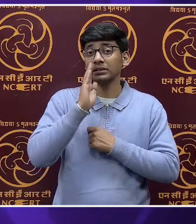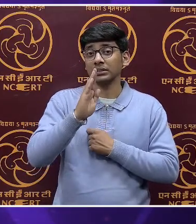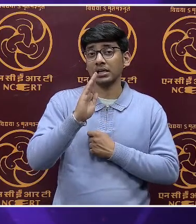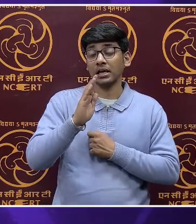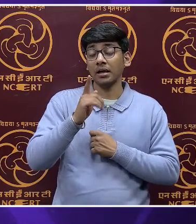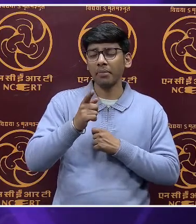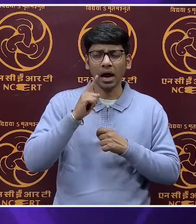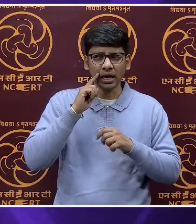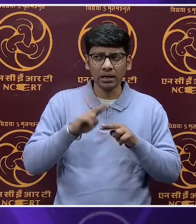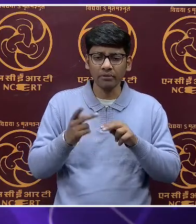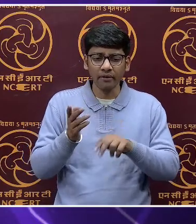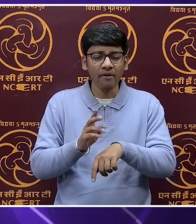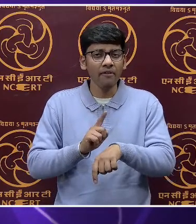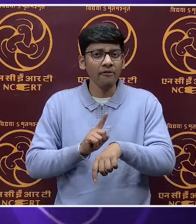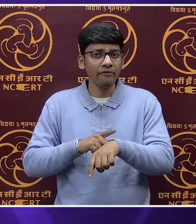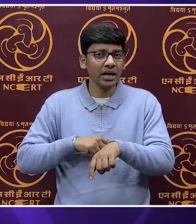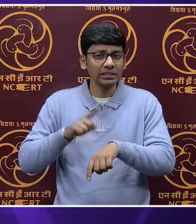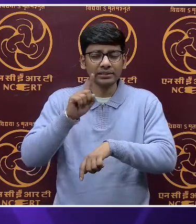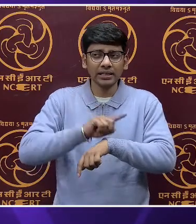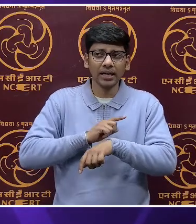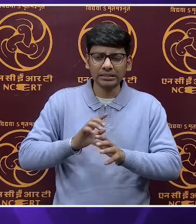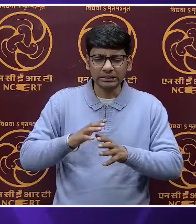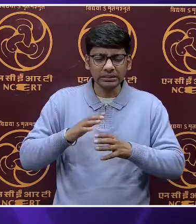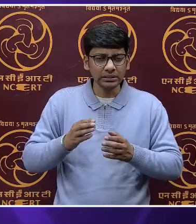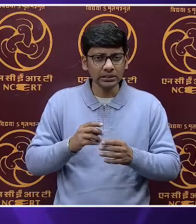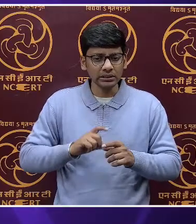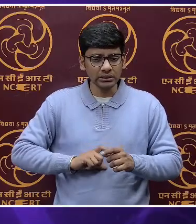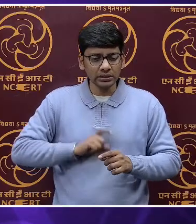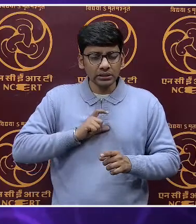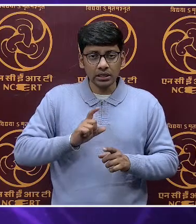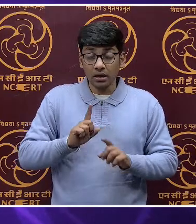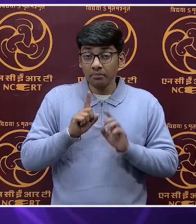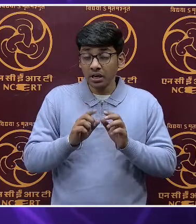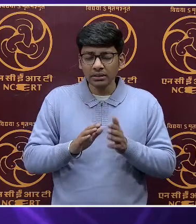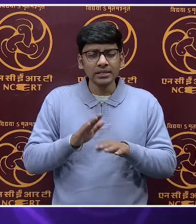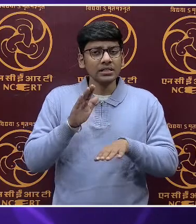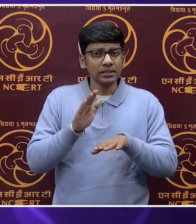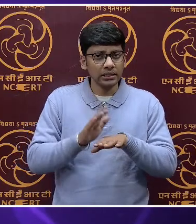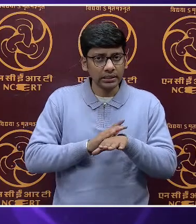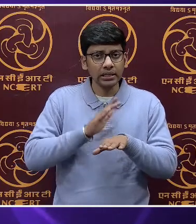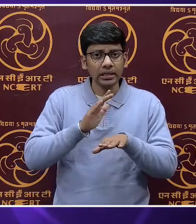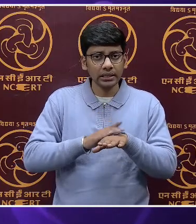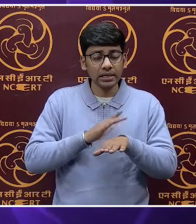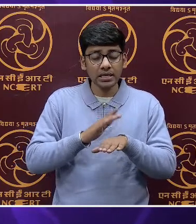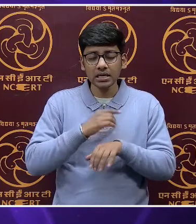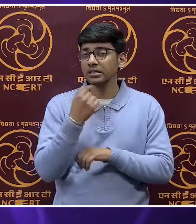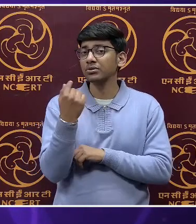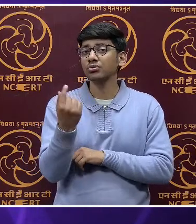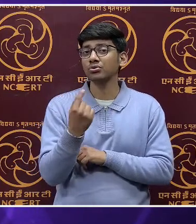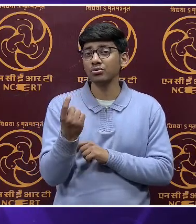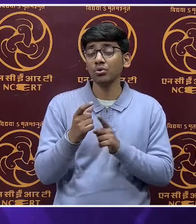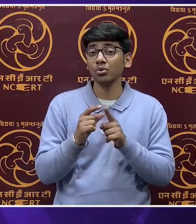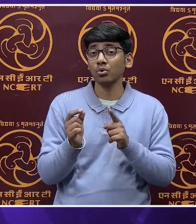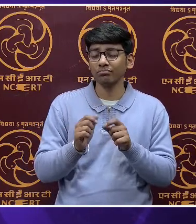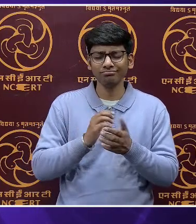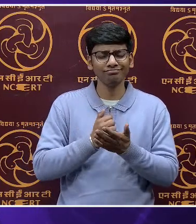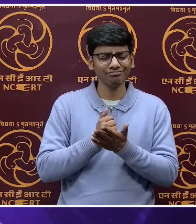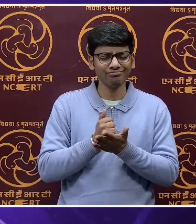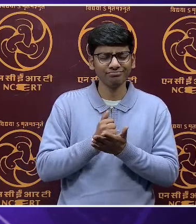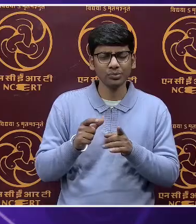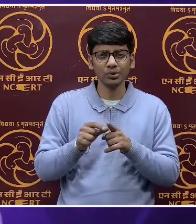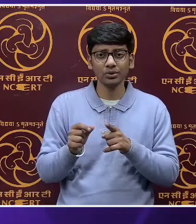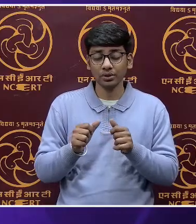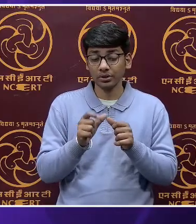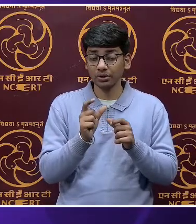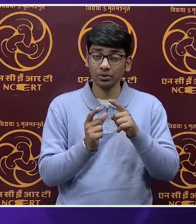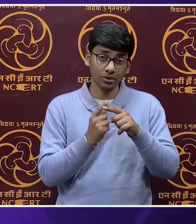that much courage to go solo, but yes, of course, she starts to do solo later on, and she auditions for